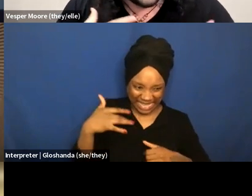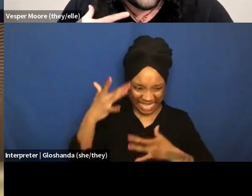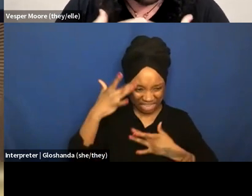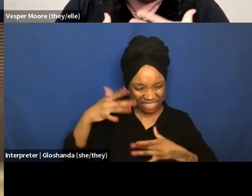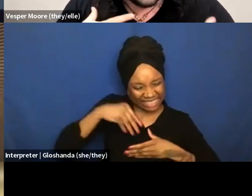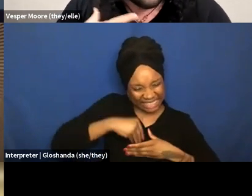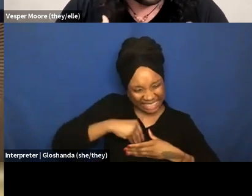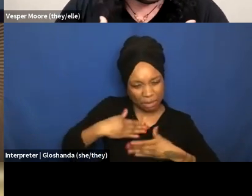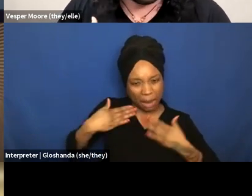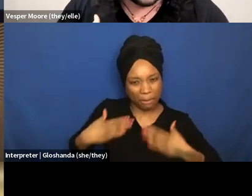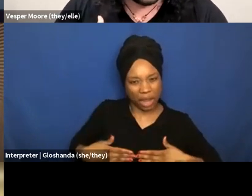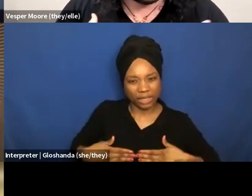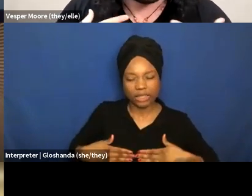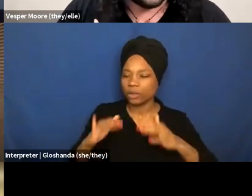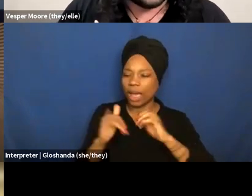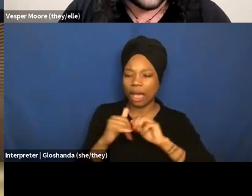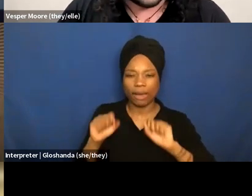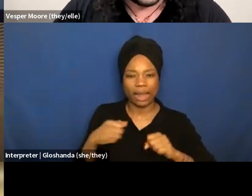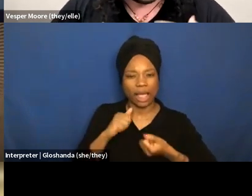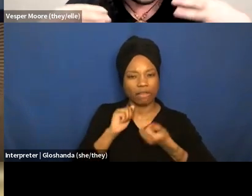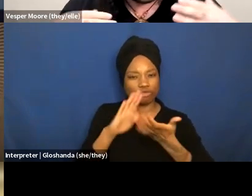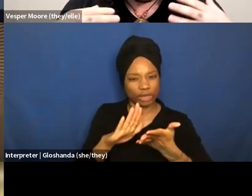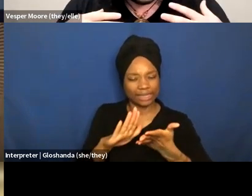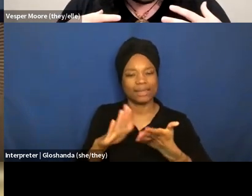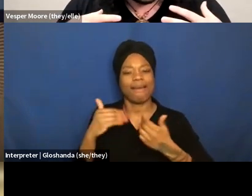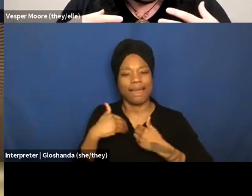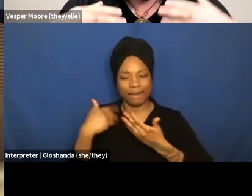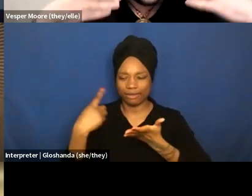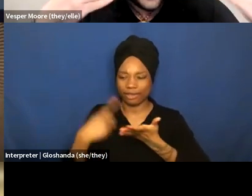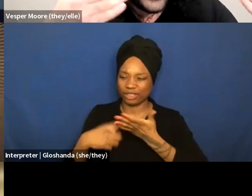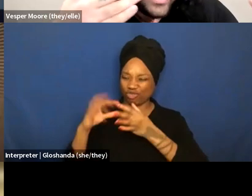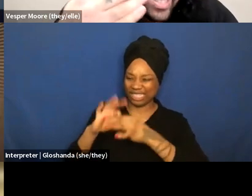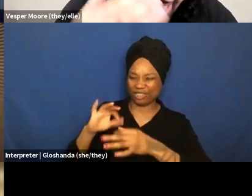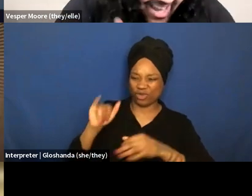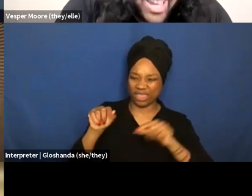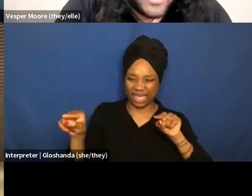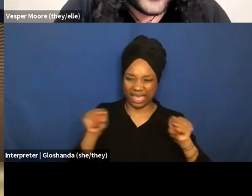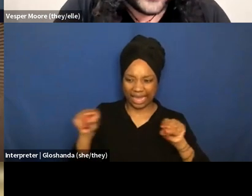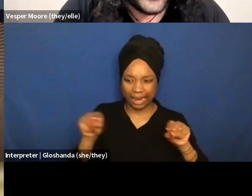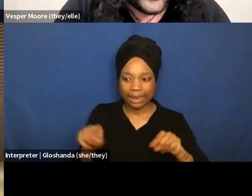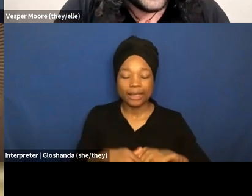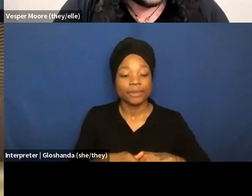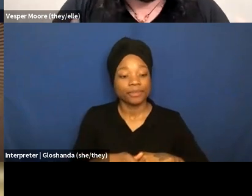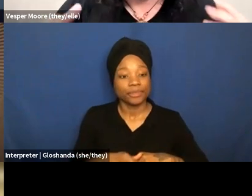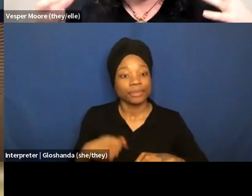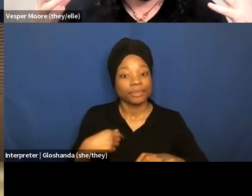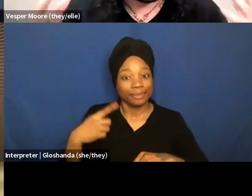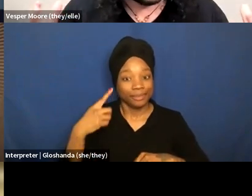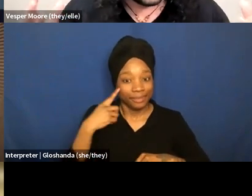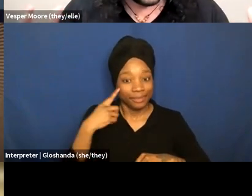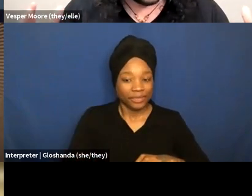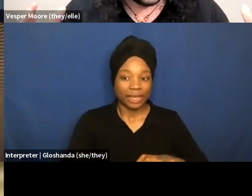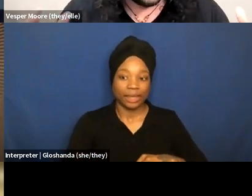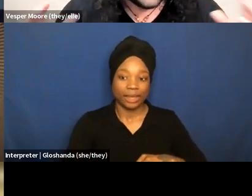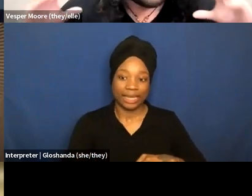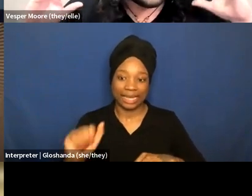like, how do I come to terms with that and have these conversations? I think, as IDHA was saying earlier, there are